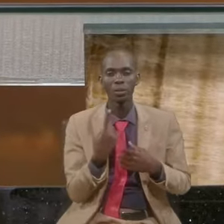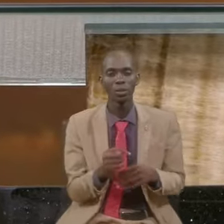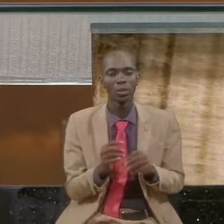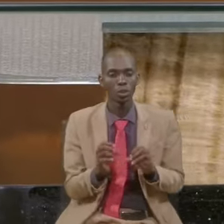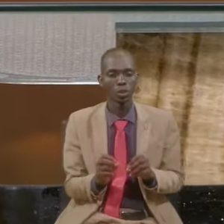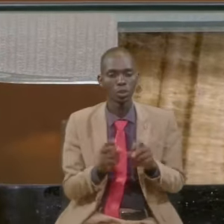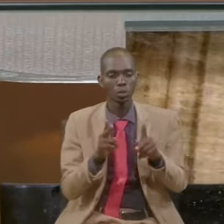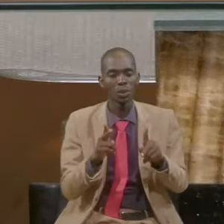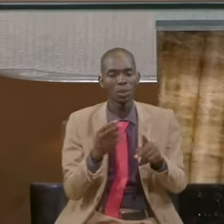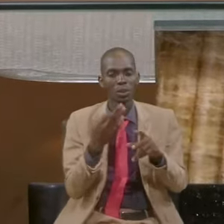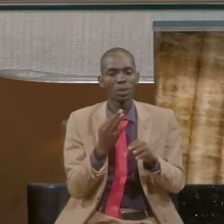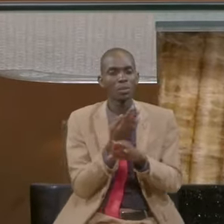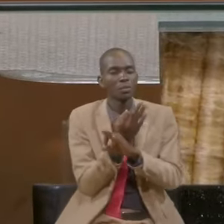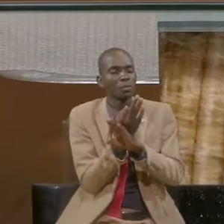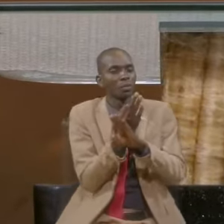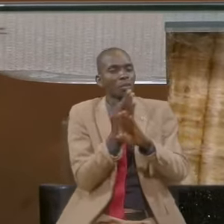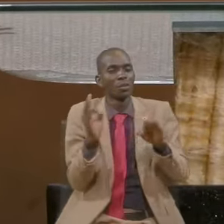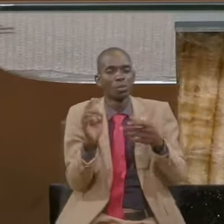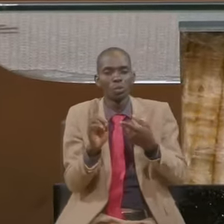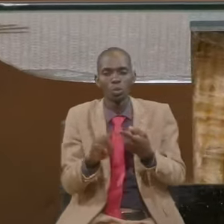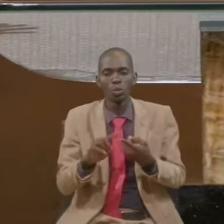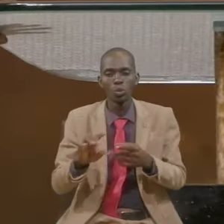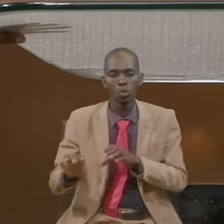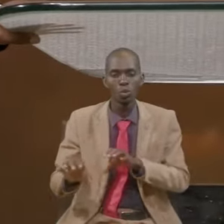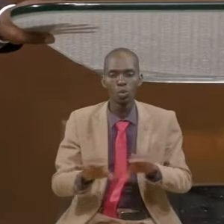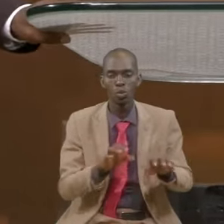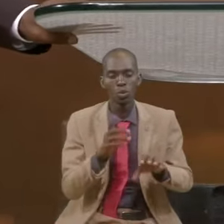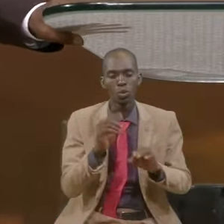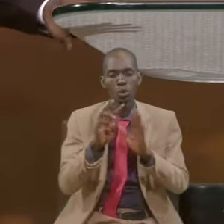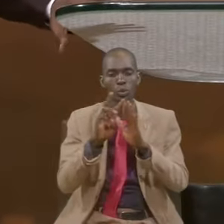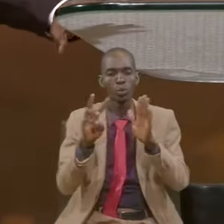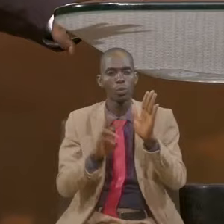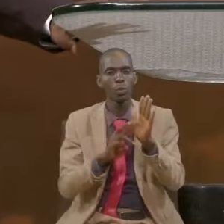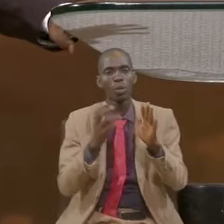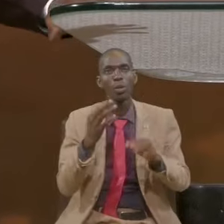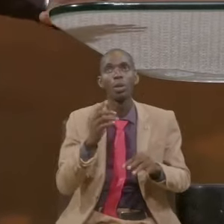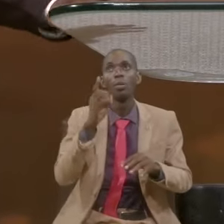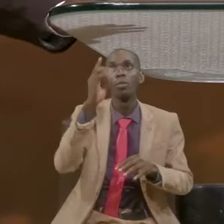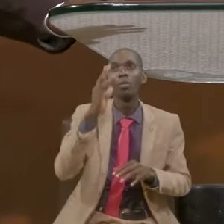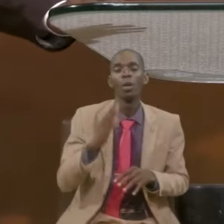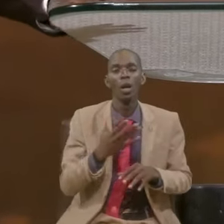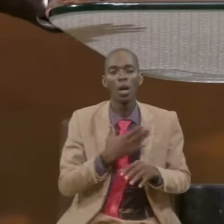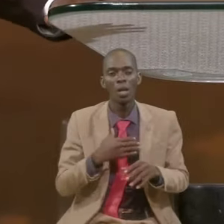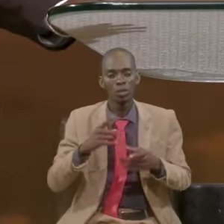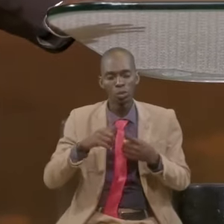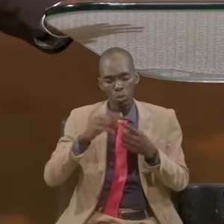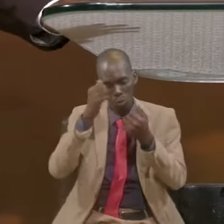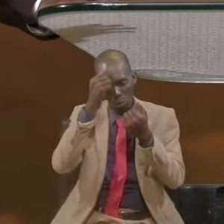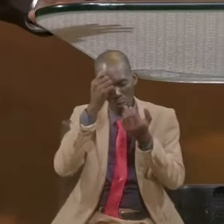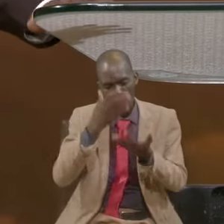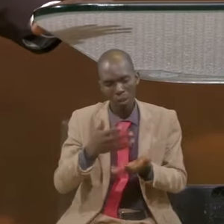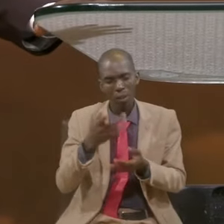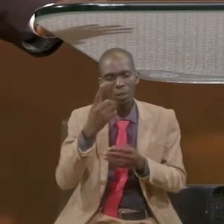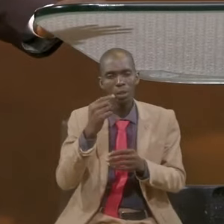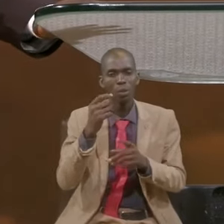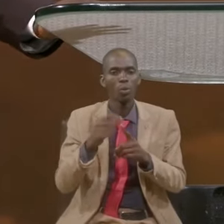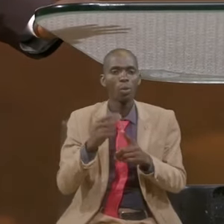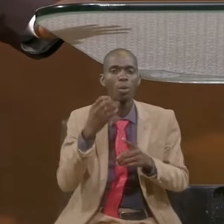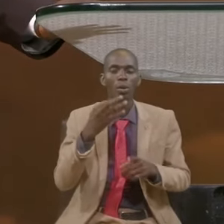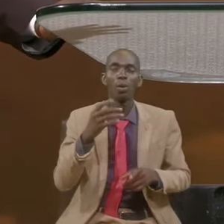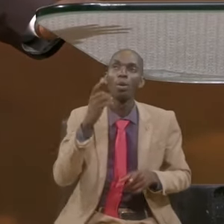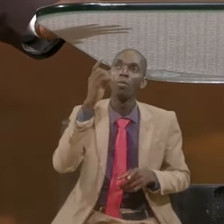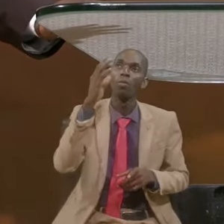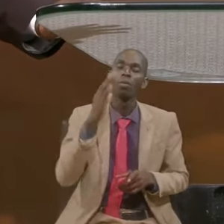the freedom to do the will of God and to obey the word of God. You live under